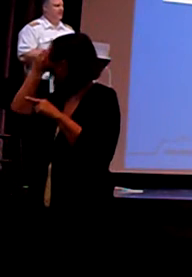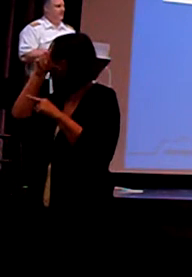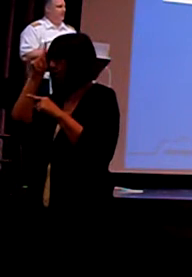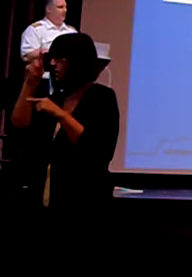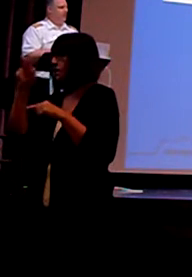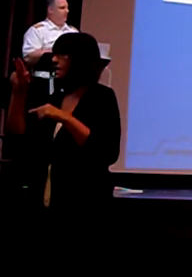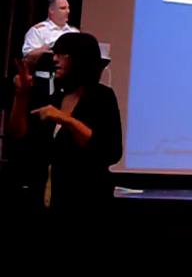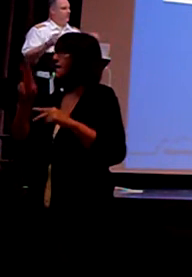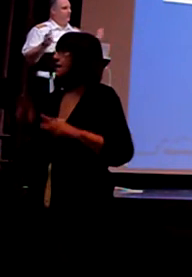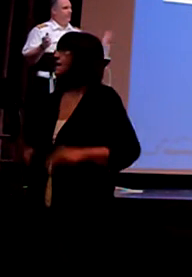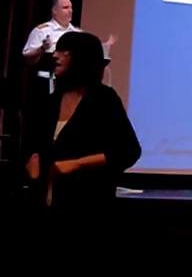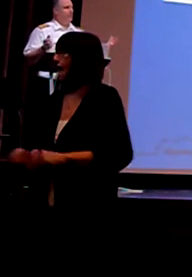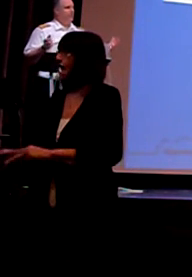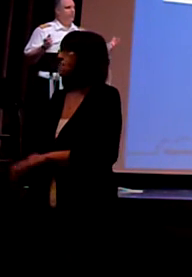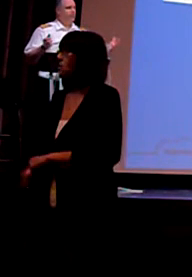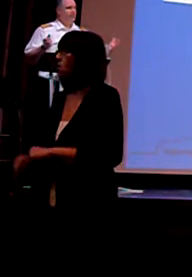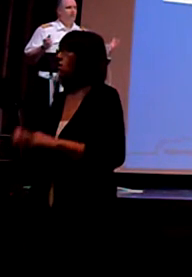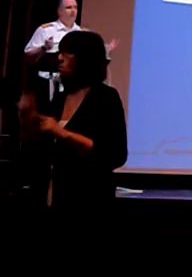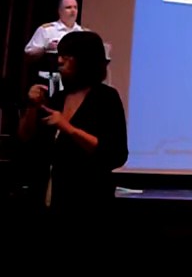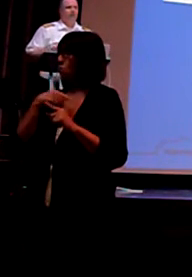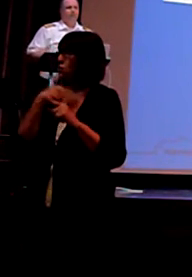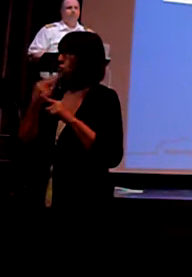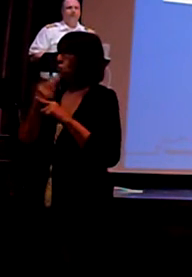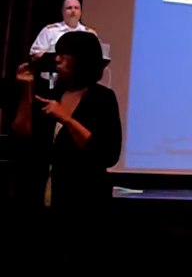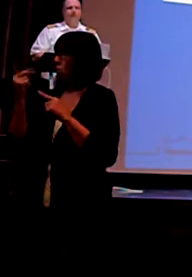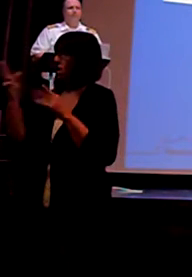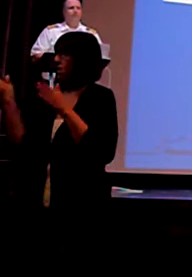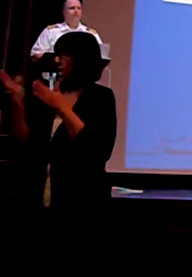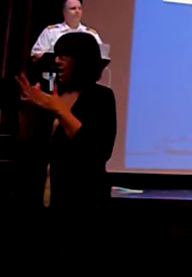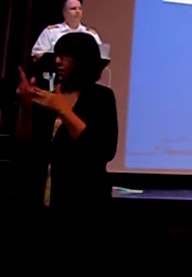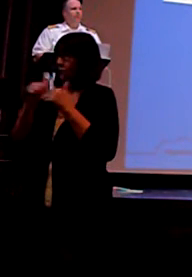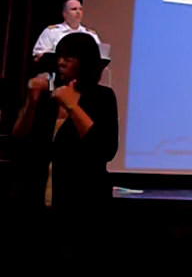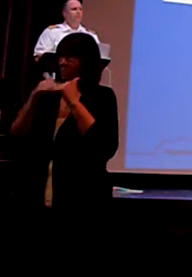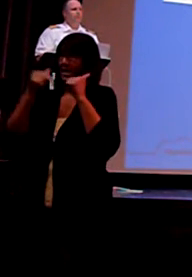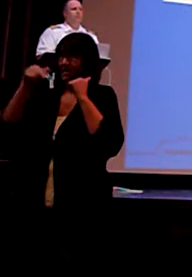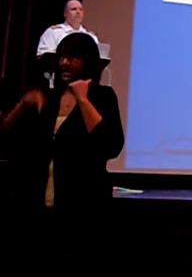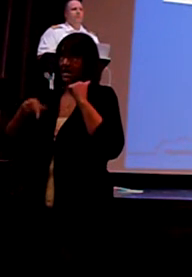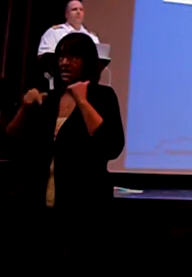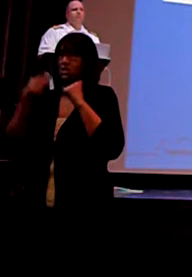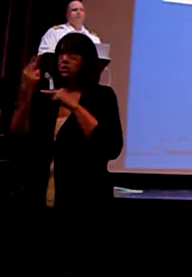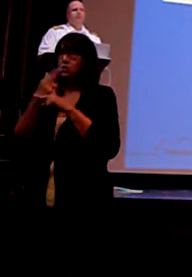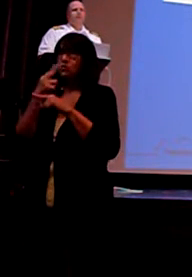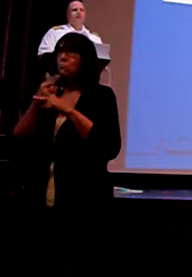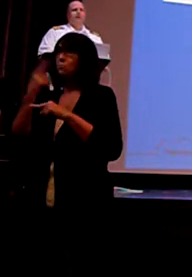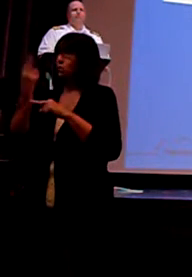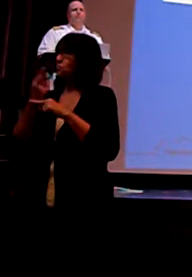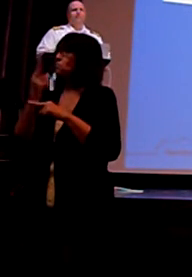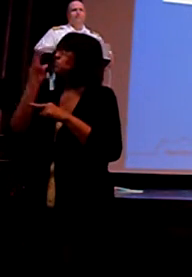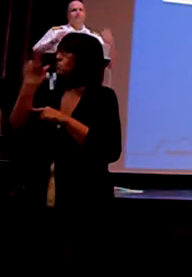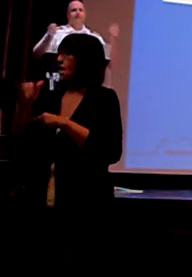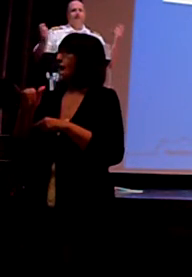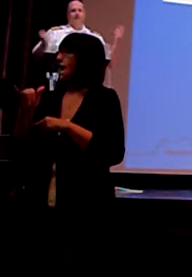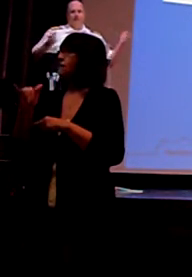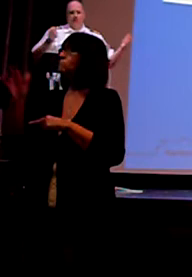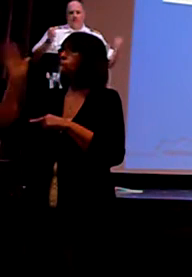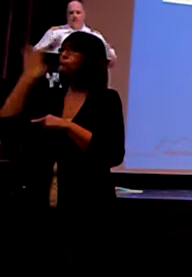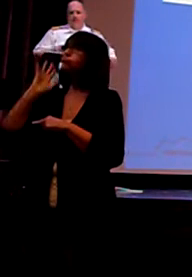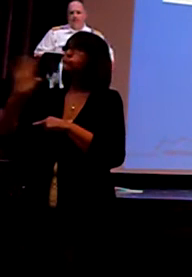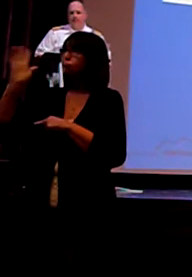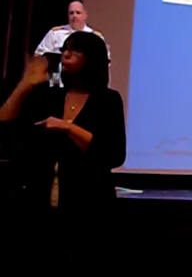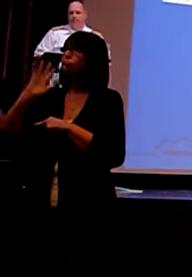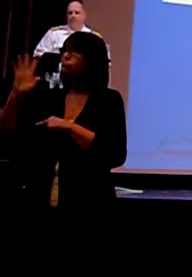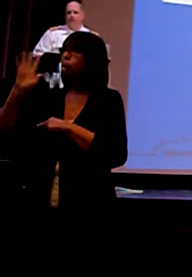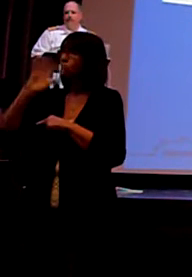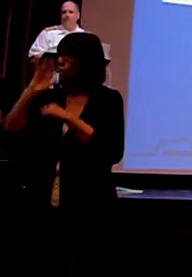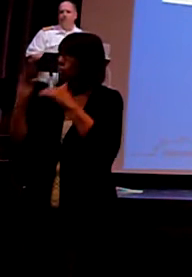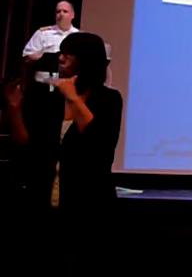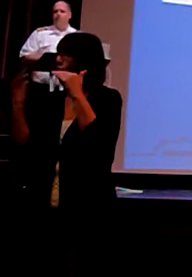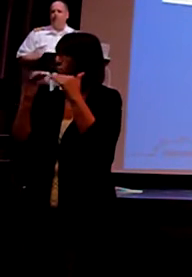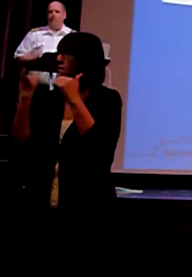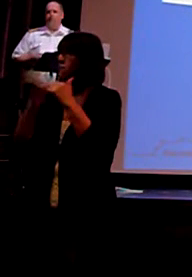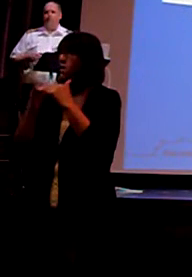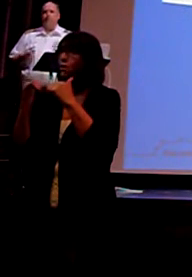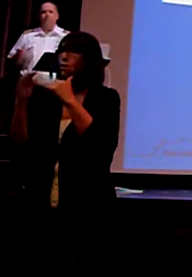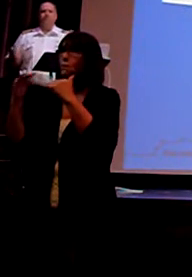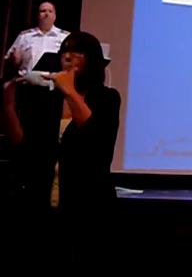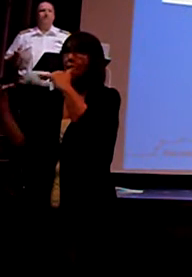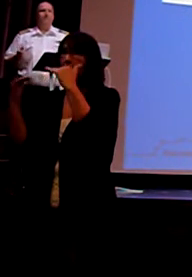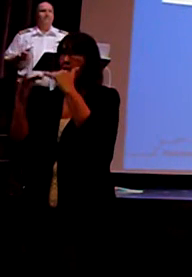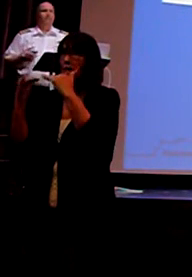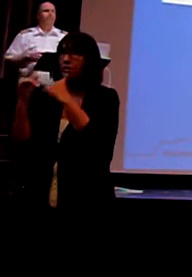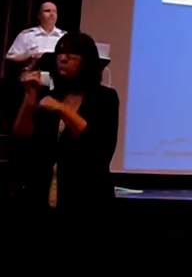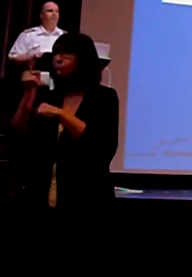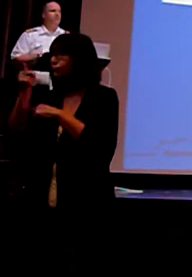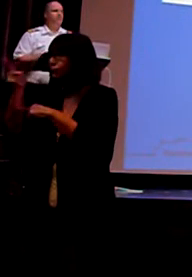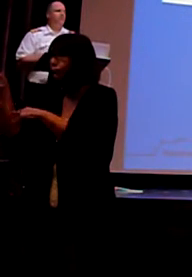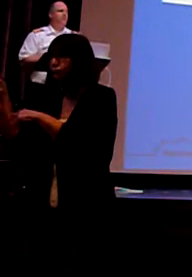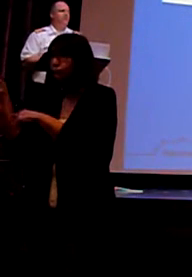bases, and the docks that we used to build this ship was used in those times for big battleships, and would